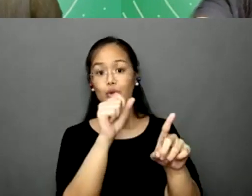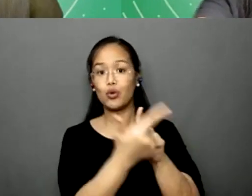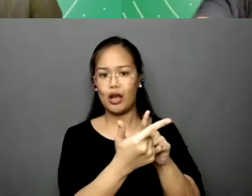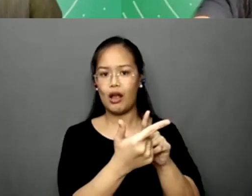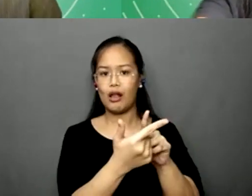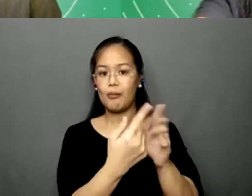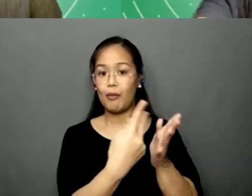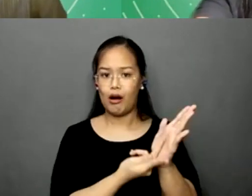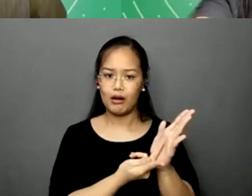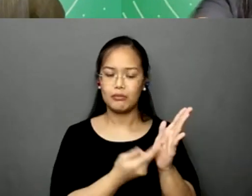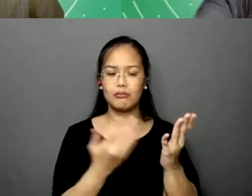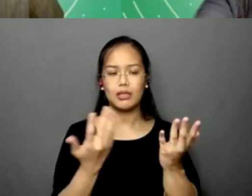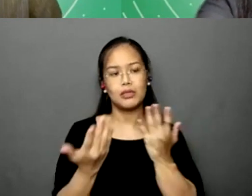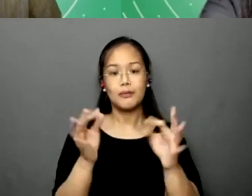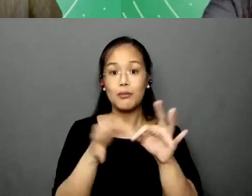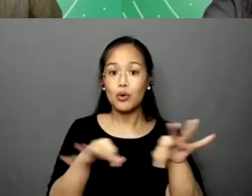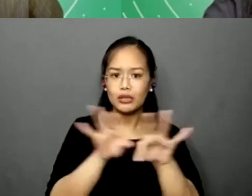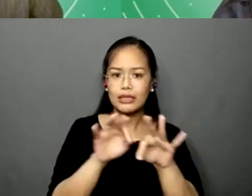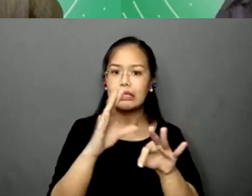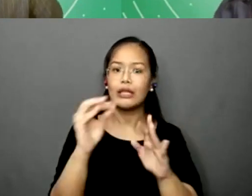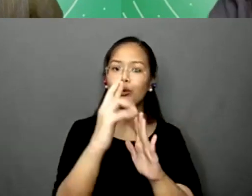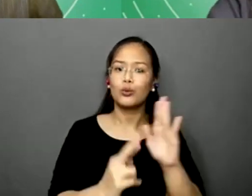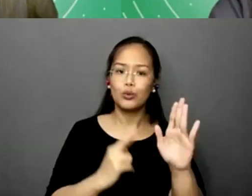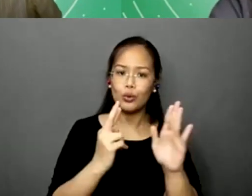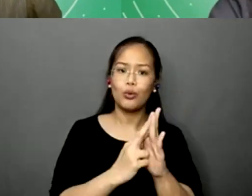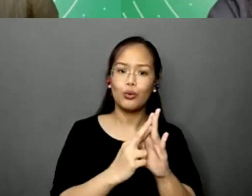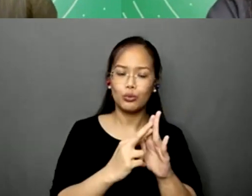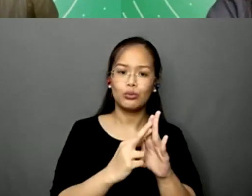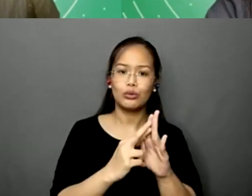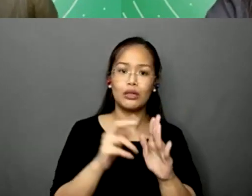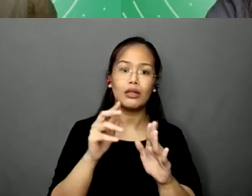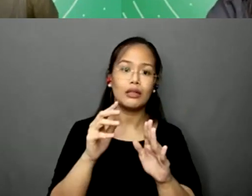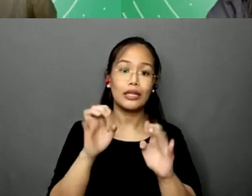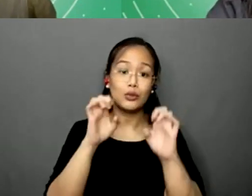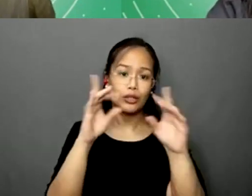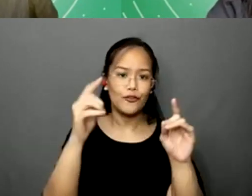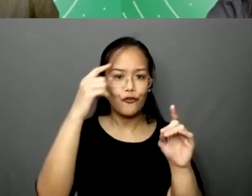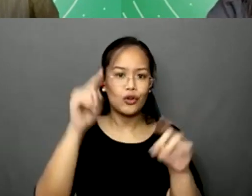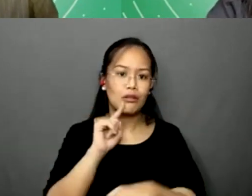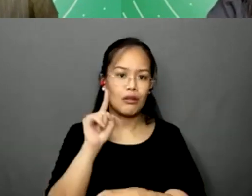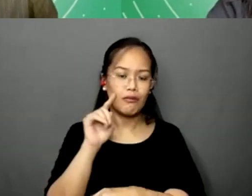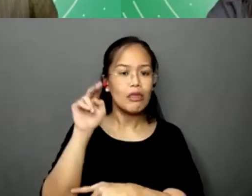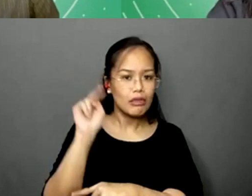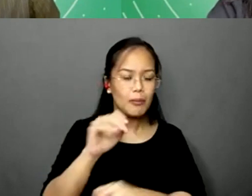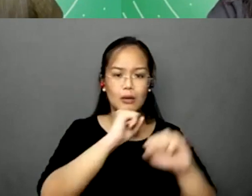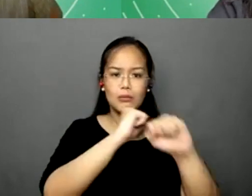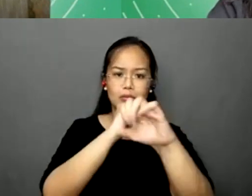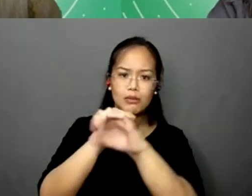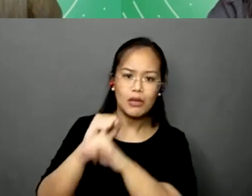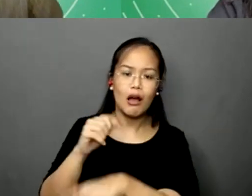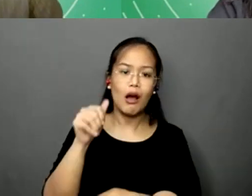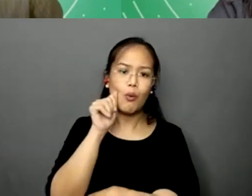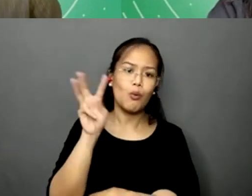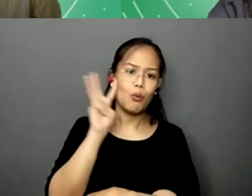the importance and the role of education for the deaf, meaning making sure that people are more aware of the needs and the attention that